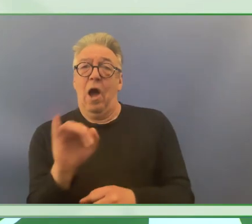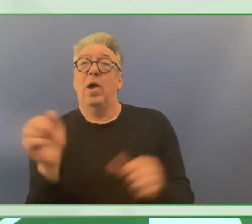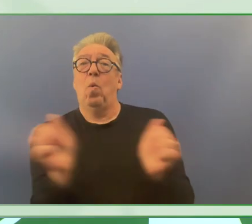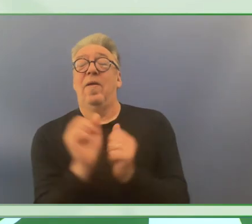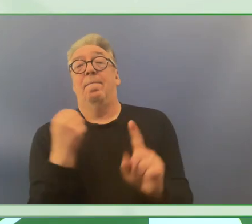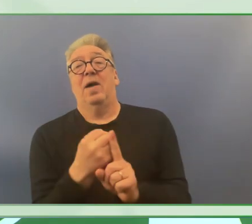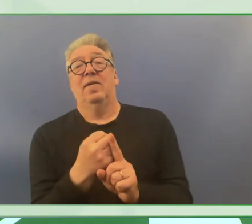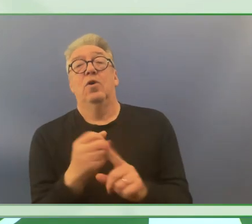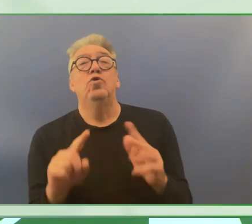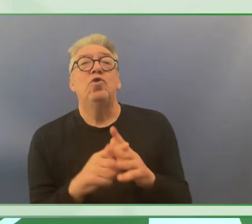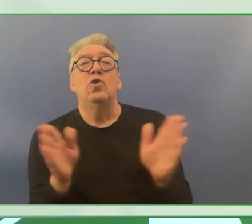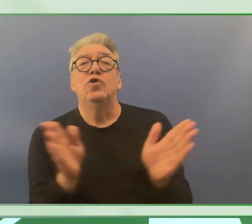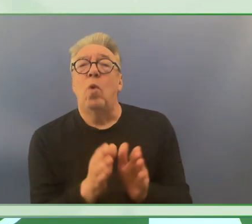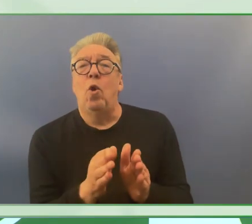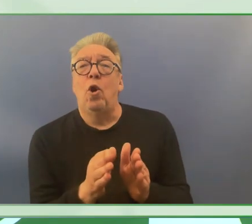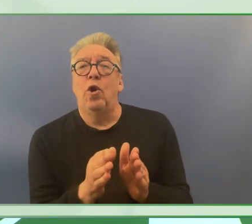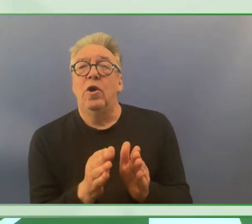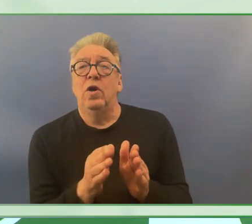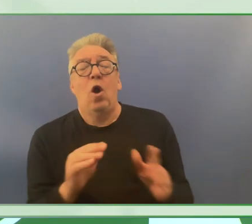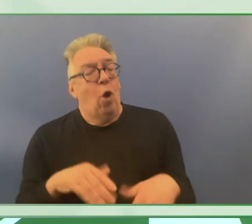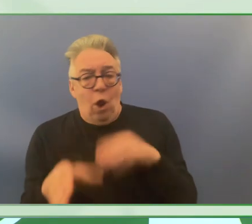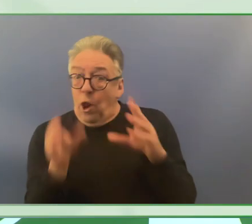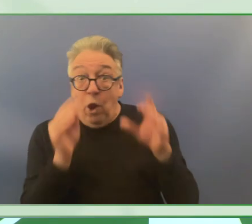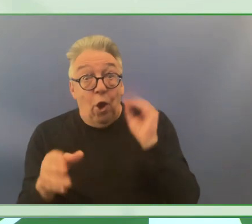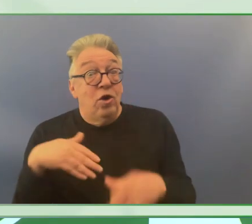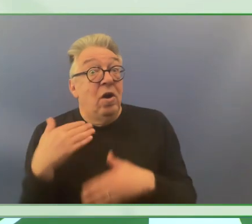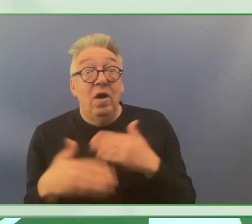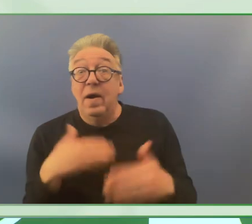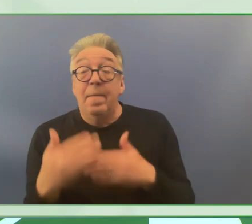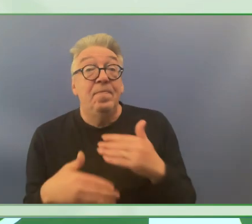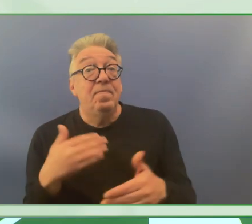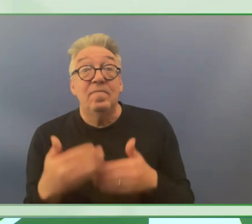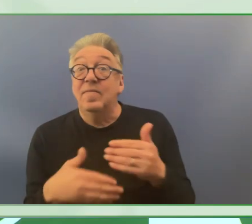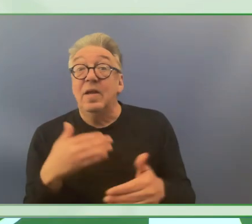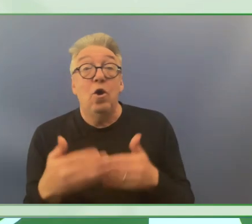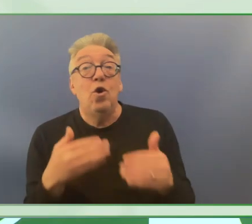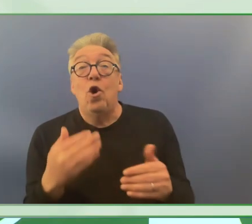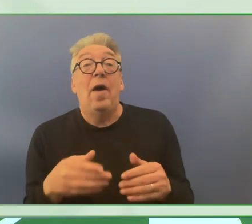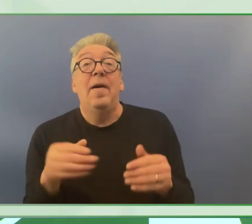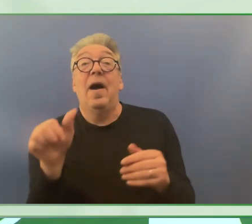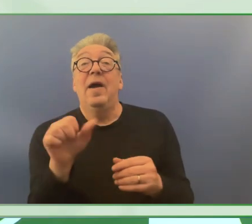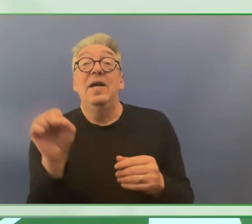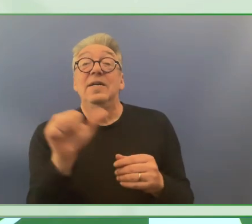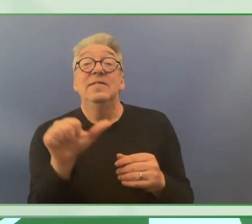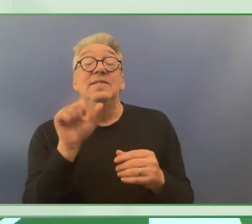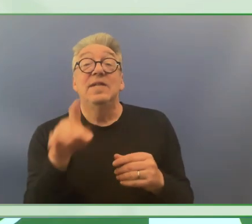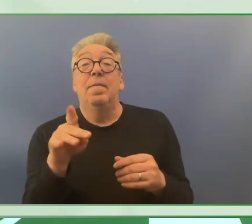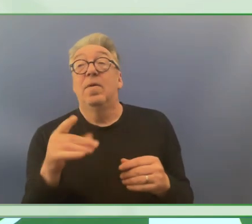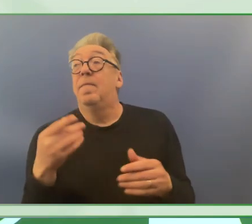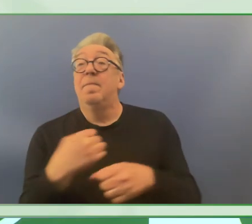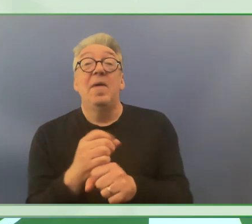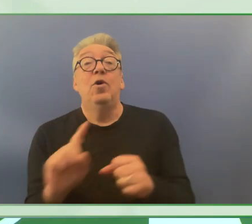agile, changing your approach on the way, learning, but importantly, that you create as fast as possible some first, let's say,